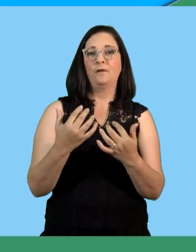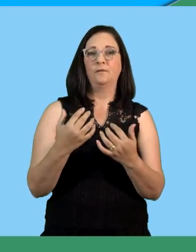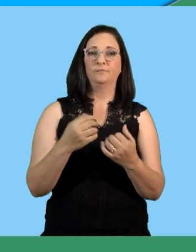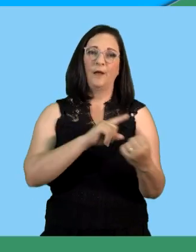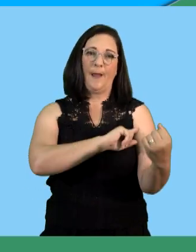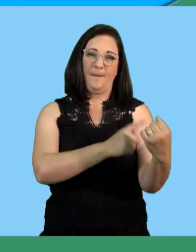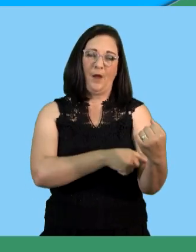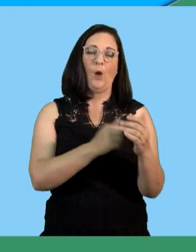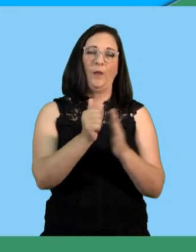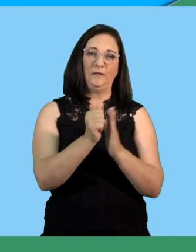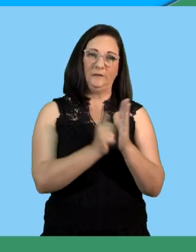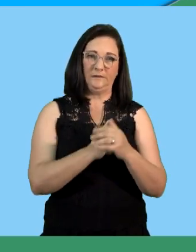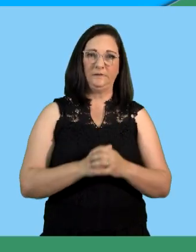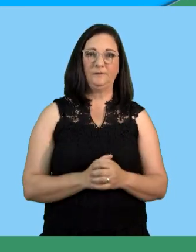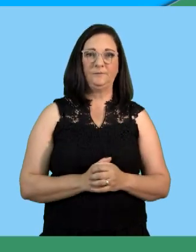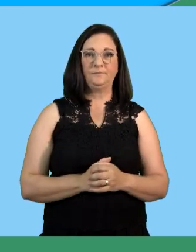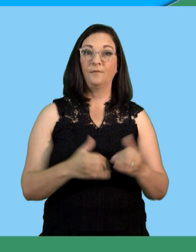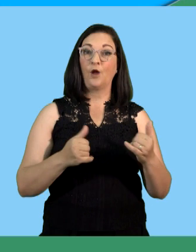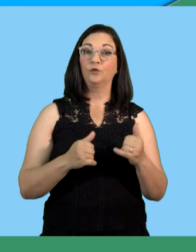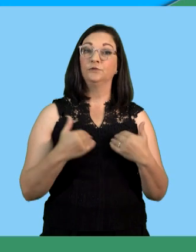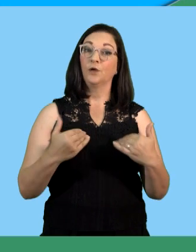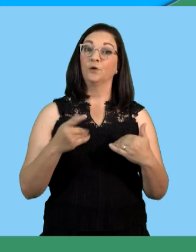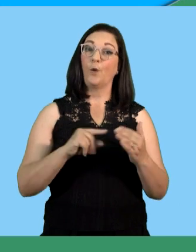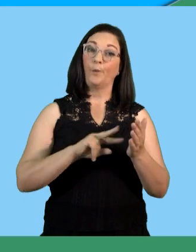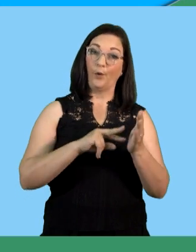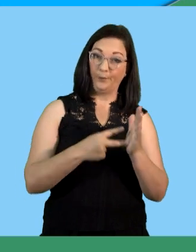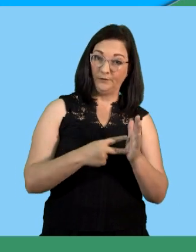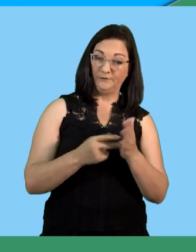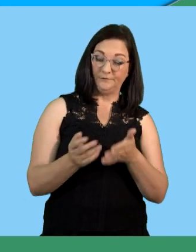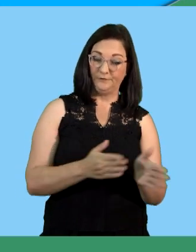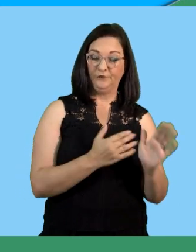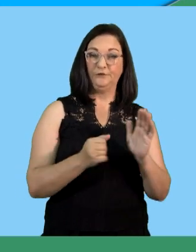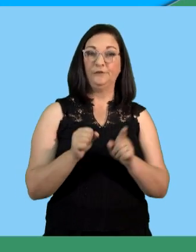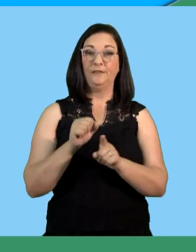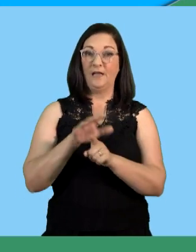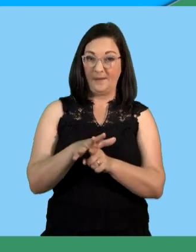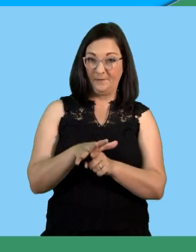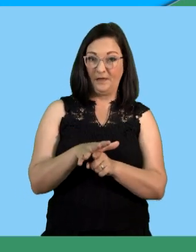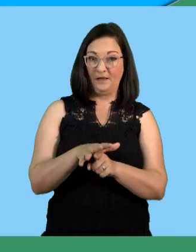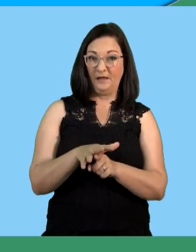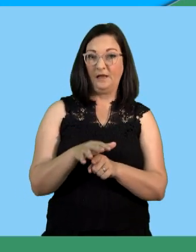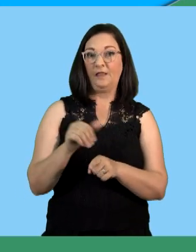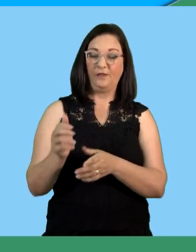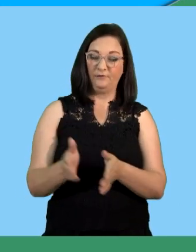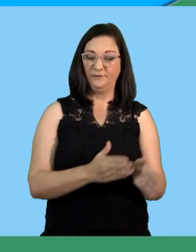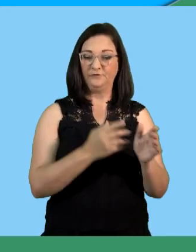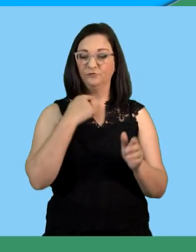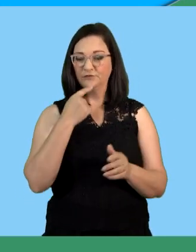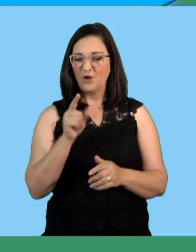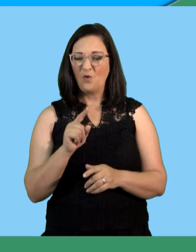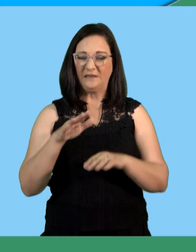So as mentioned with our concept map, we're going to start with the purpose, then we move on to the impact, then we do the actions that are regarded